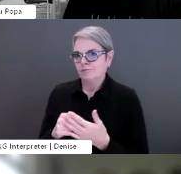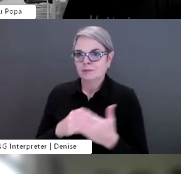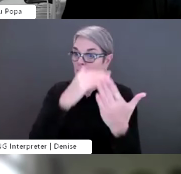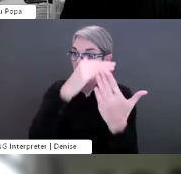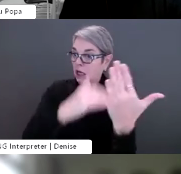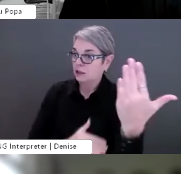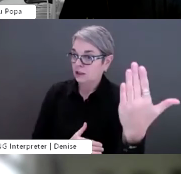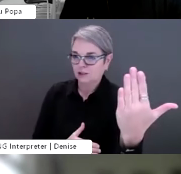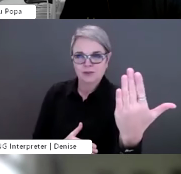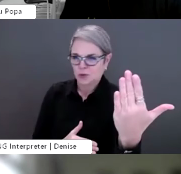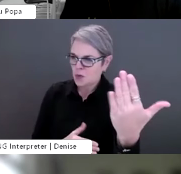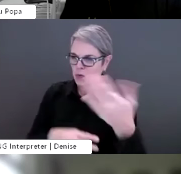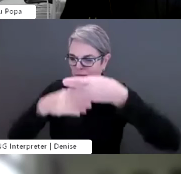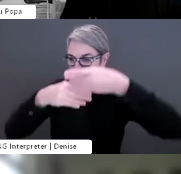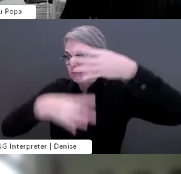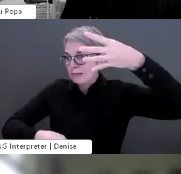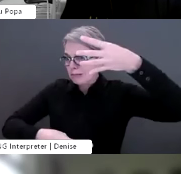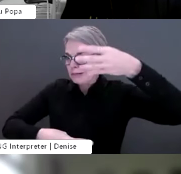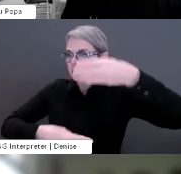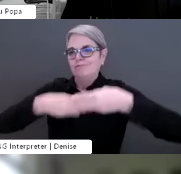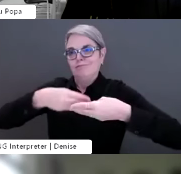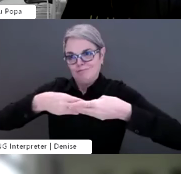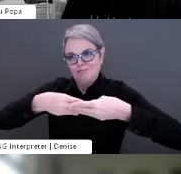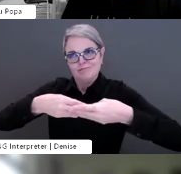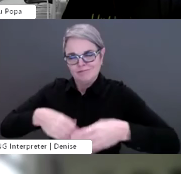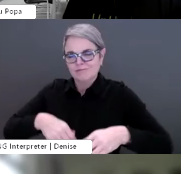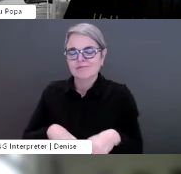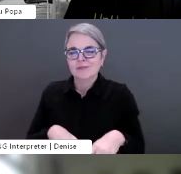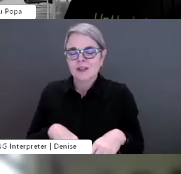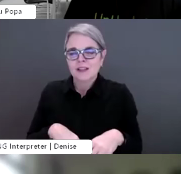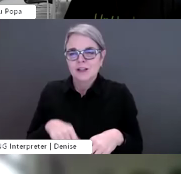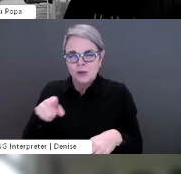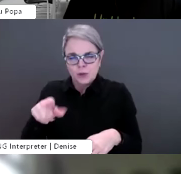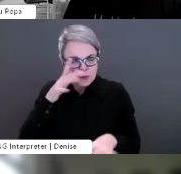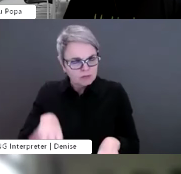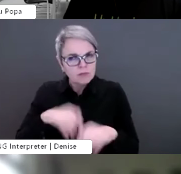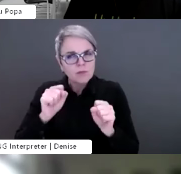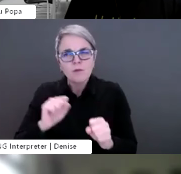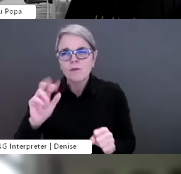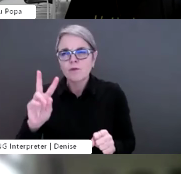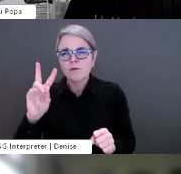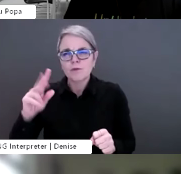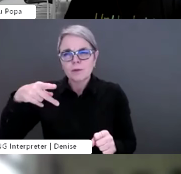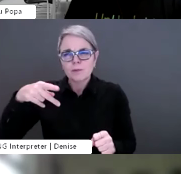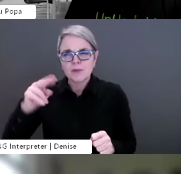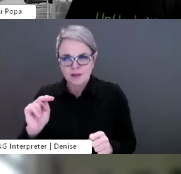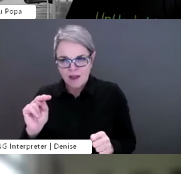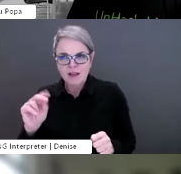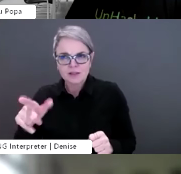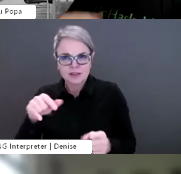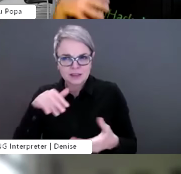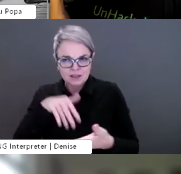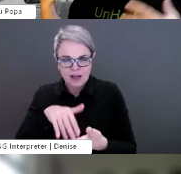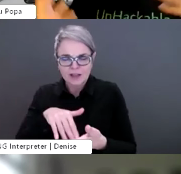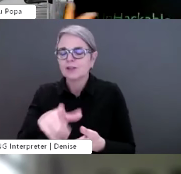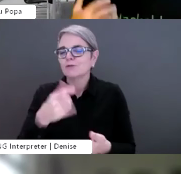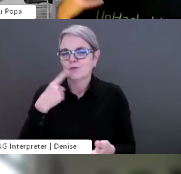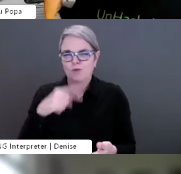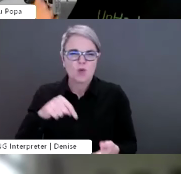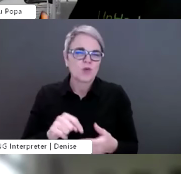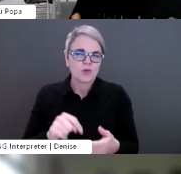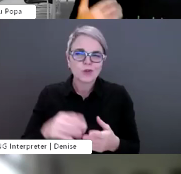VPN study a couple of years ago for the KnowledgeFlow Foundation, and our graduate students did a bunch of research. They contacted